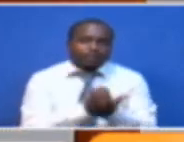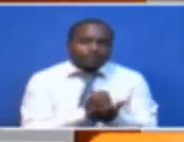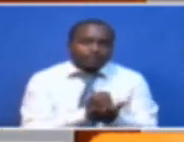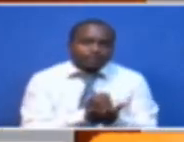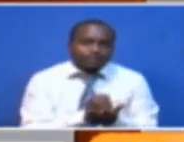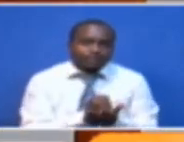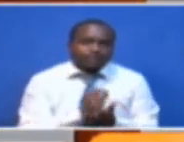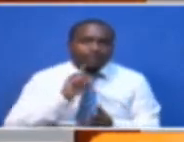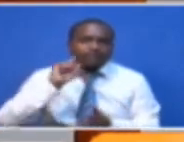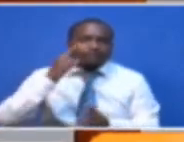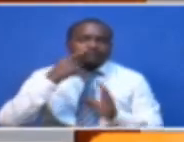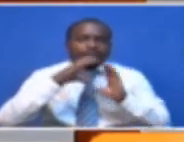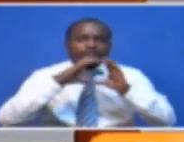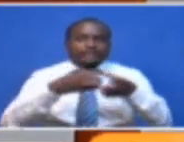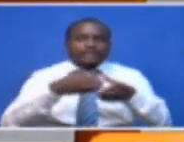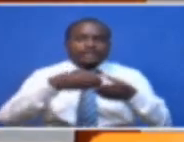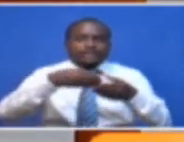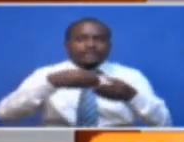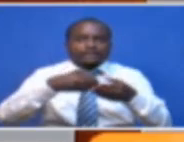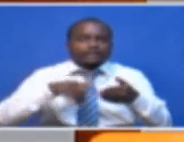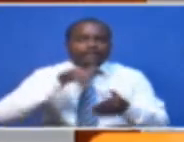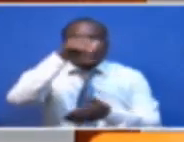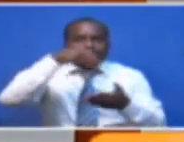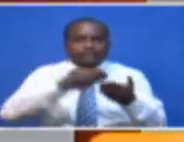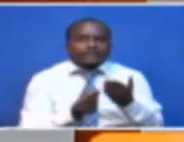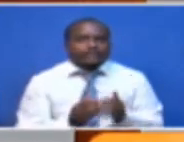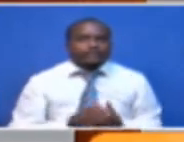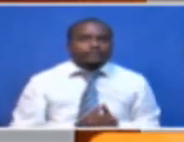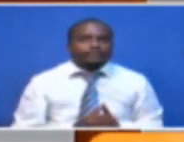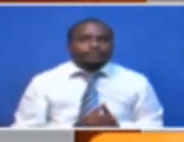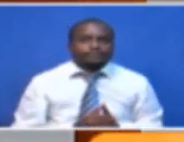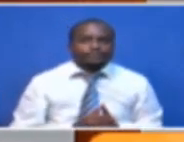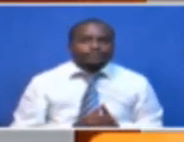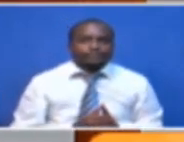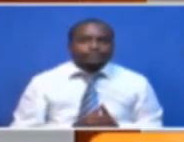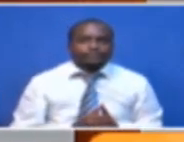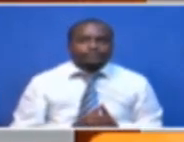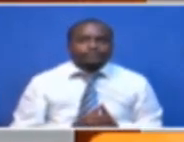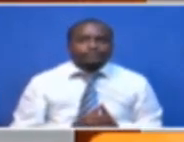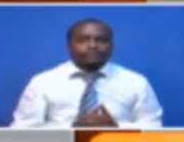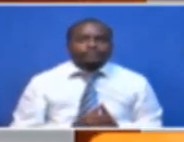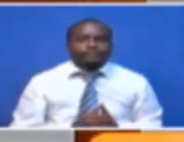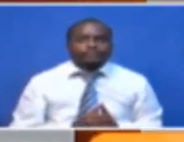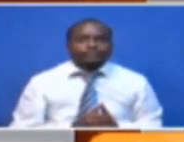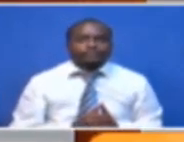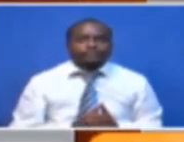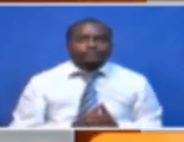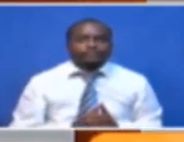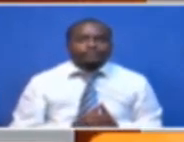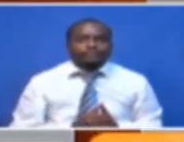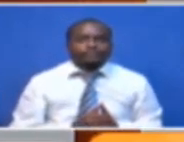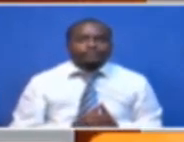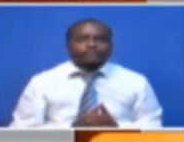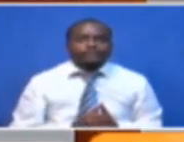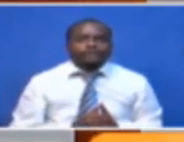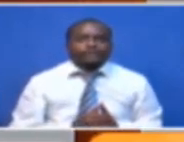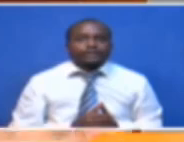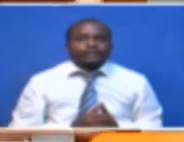First class ticket. Yeah, ticket. Huh? Yeah, British Airways. And I was